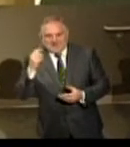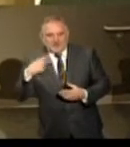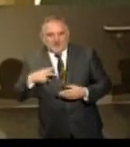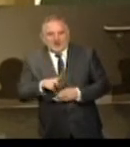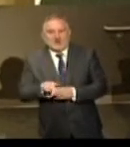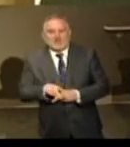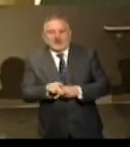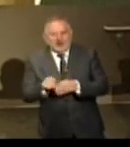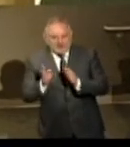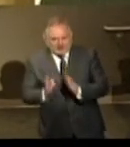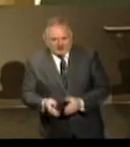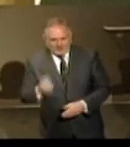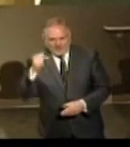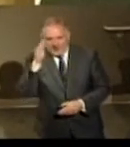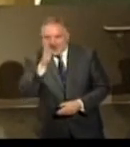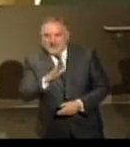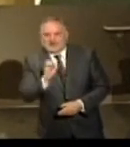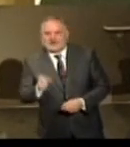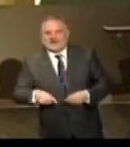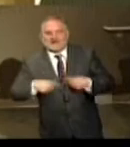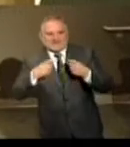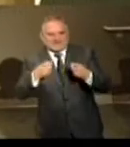God's gifts. The second thing.